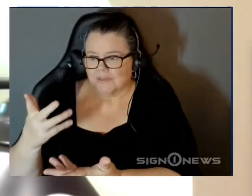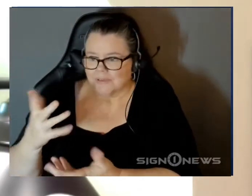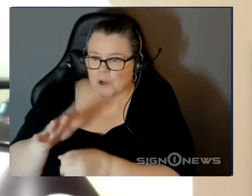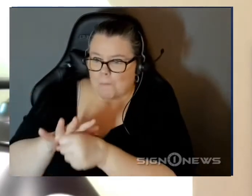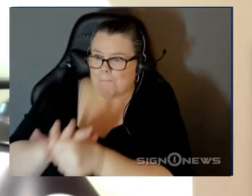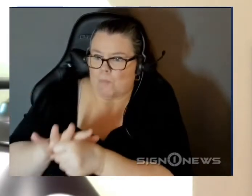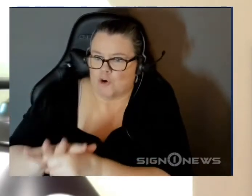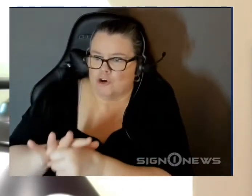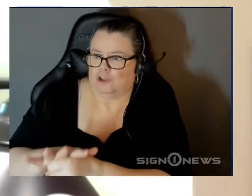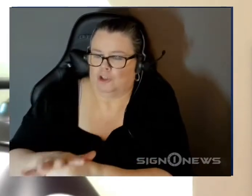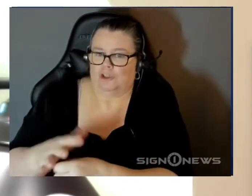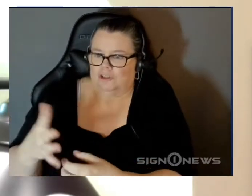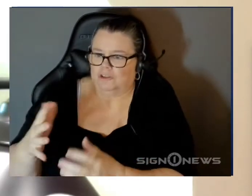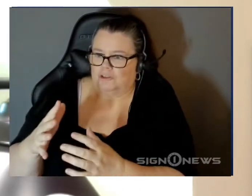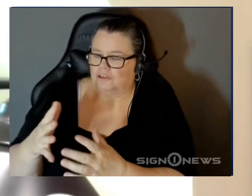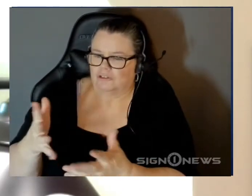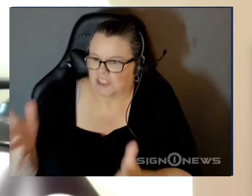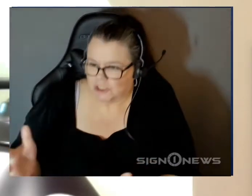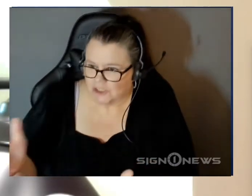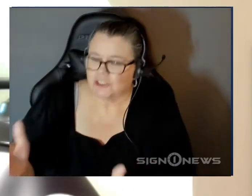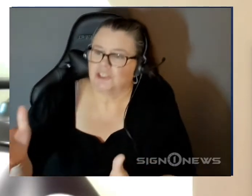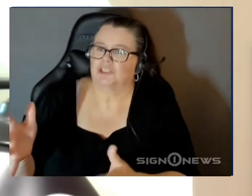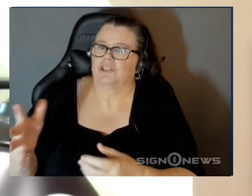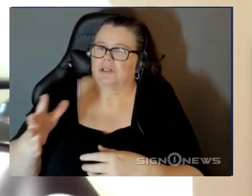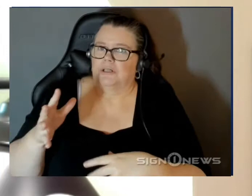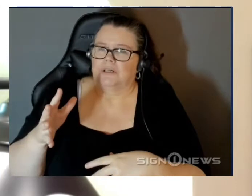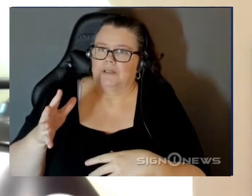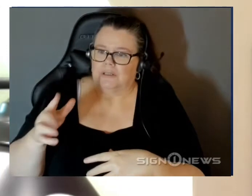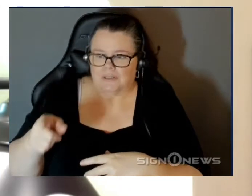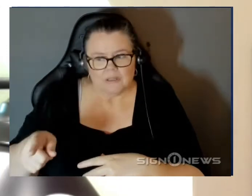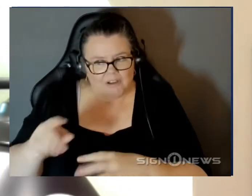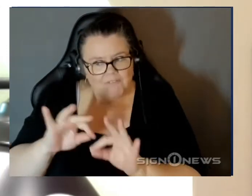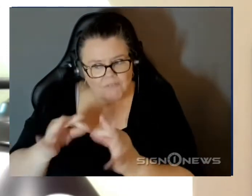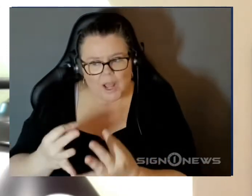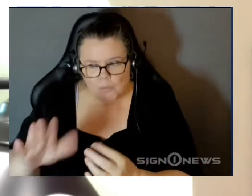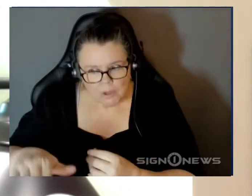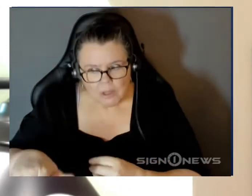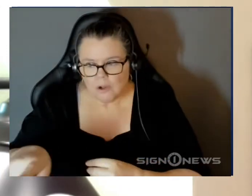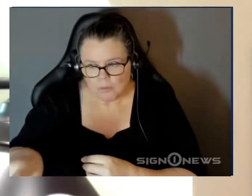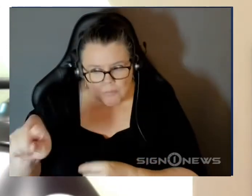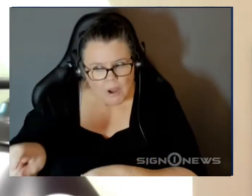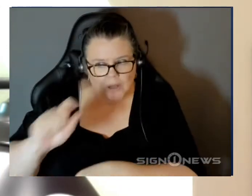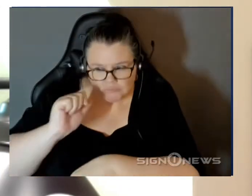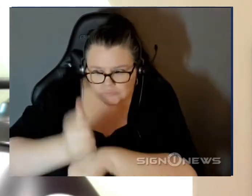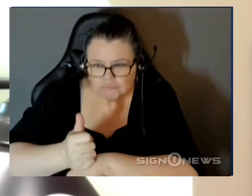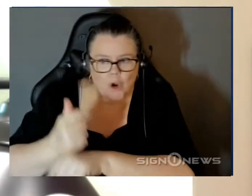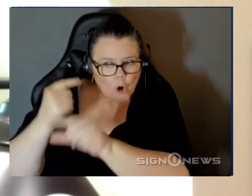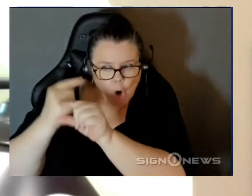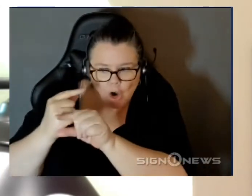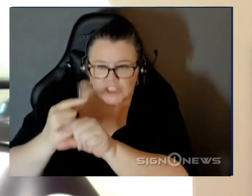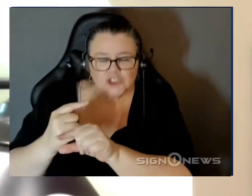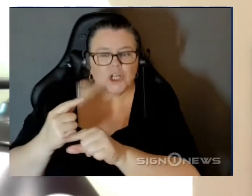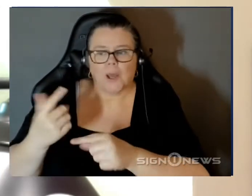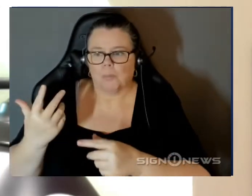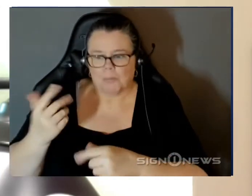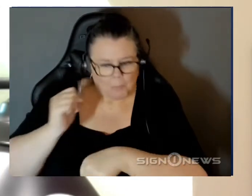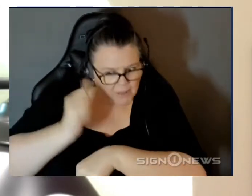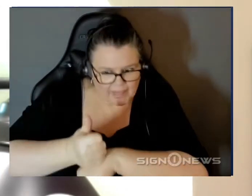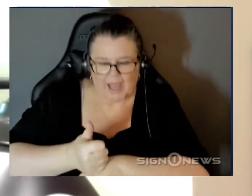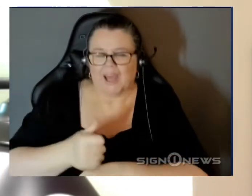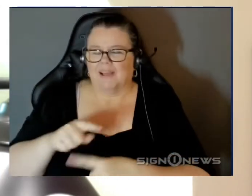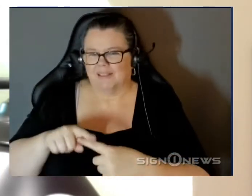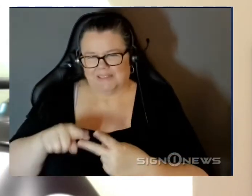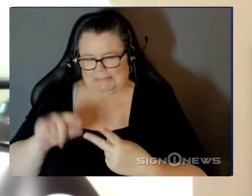doctors telling families that this is all you need to have a guardianship in place because for all these reasons. So